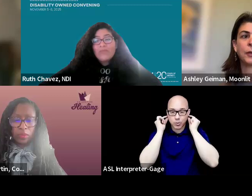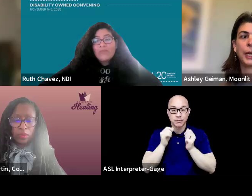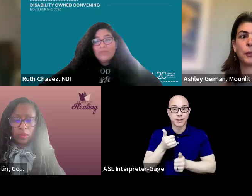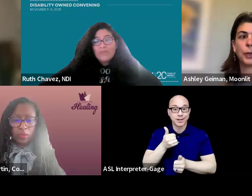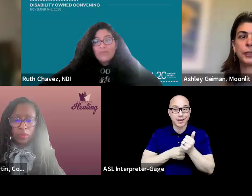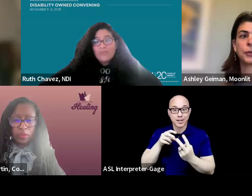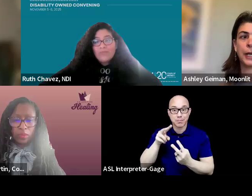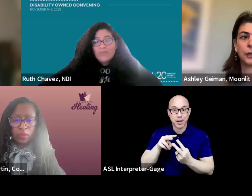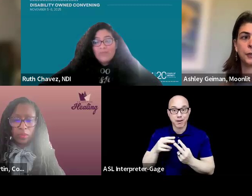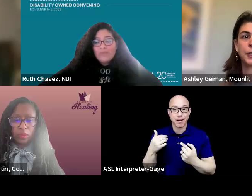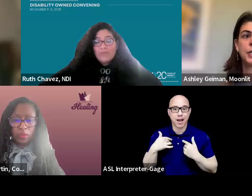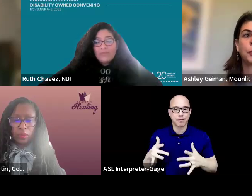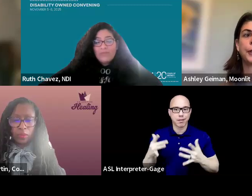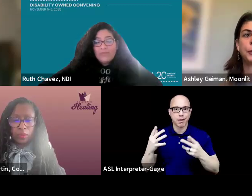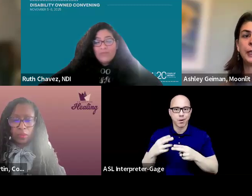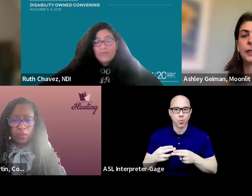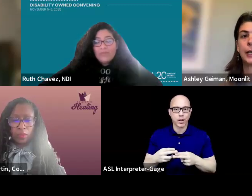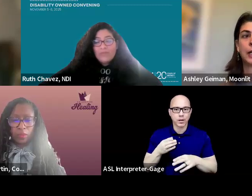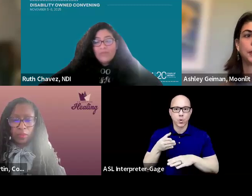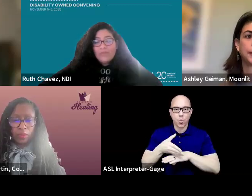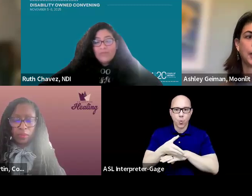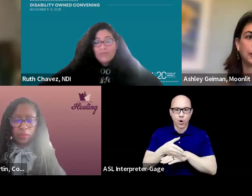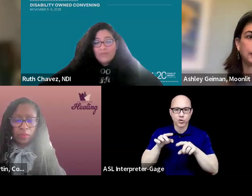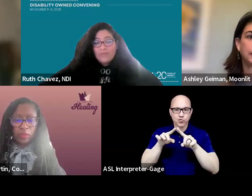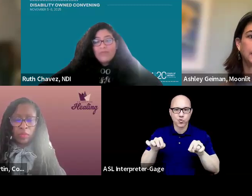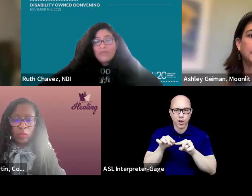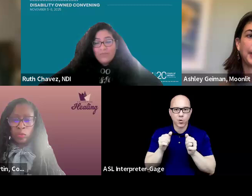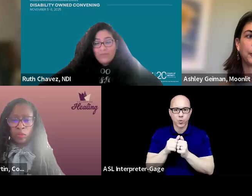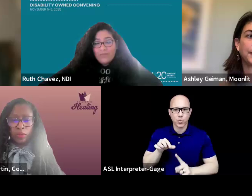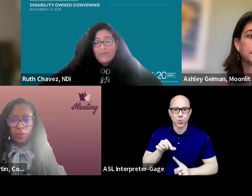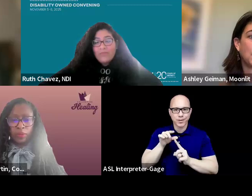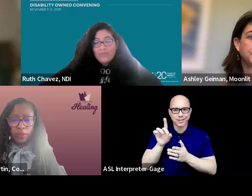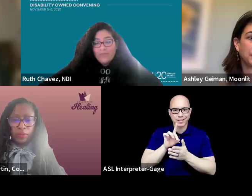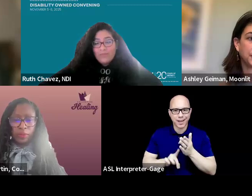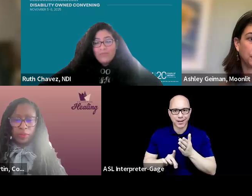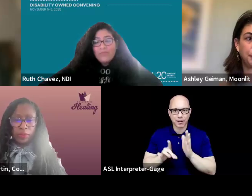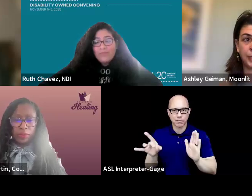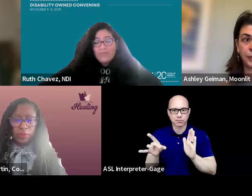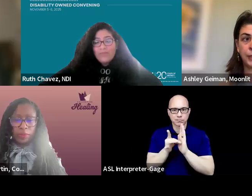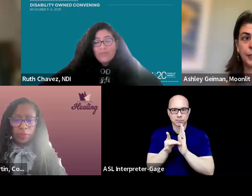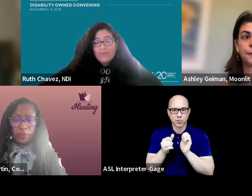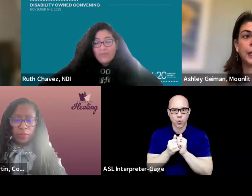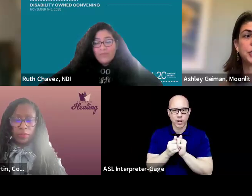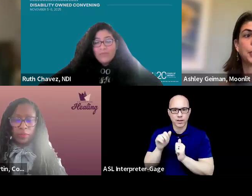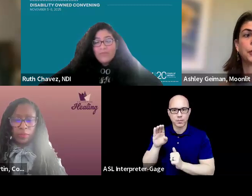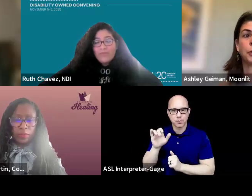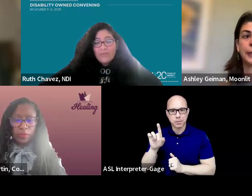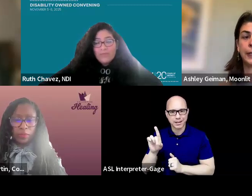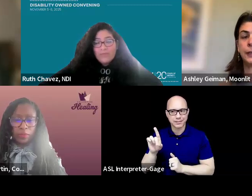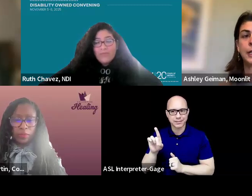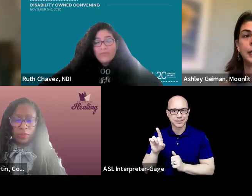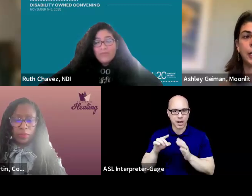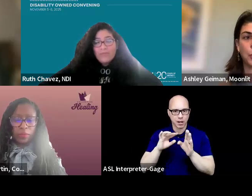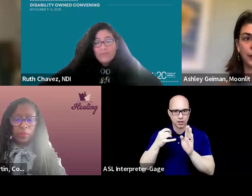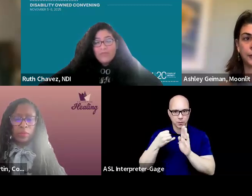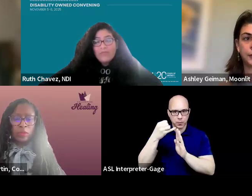features lightweight wooden triangles with a unique cutout design, paired with a small gemstone bead and finished with